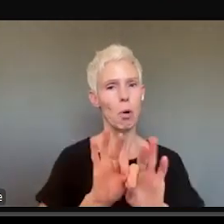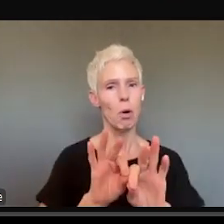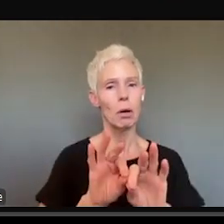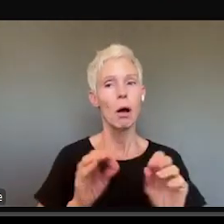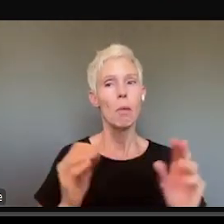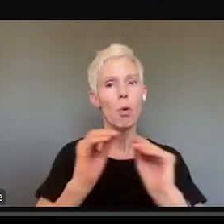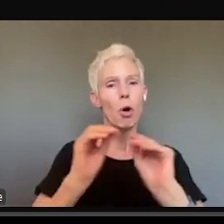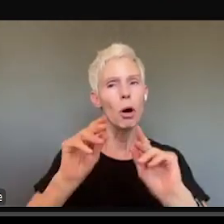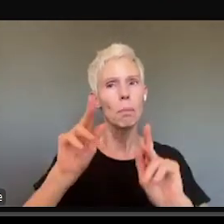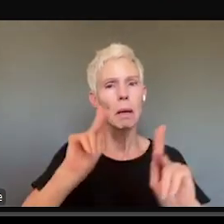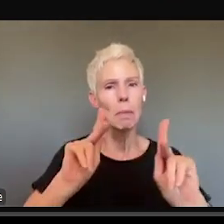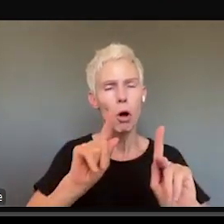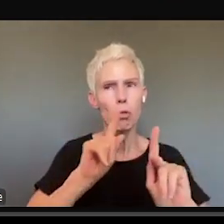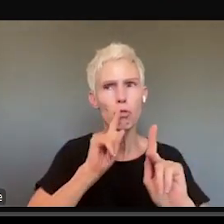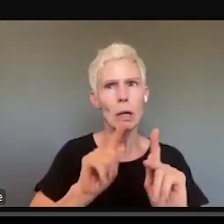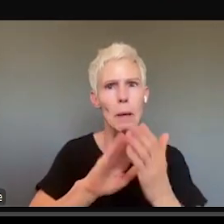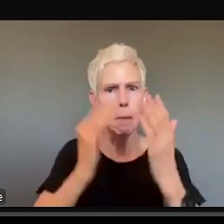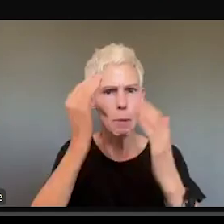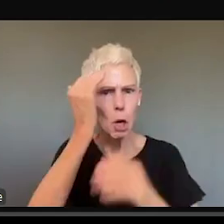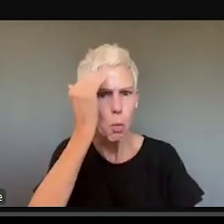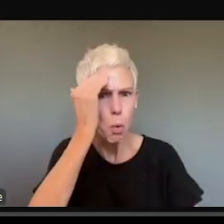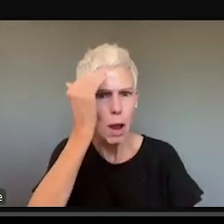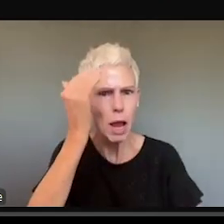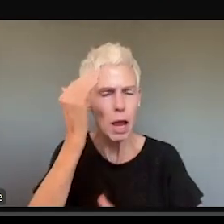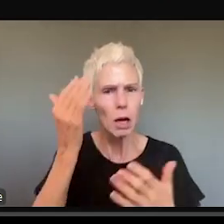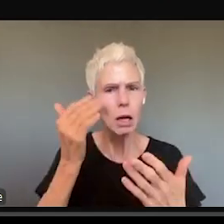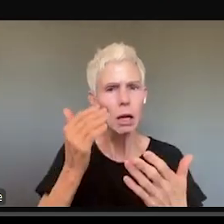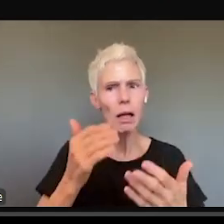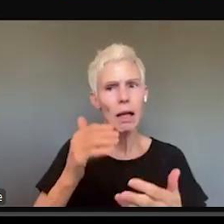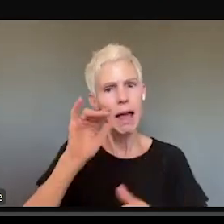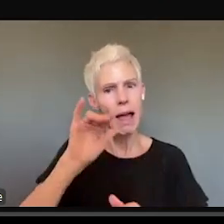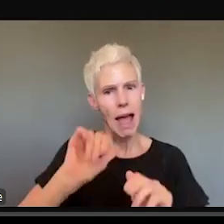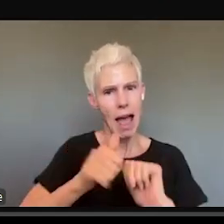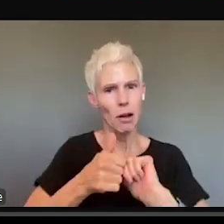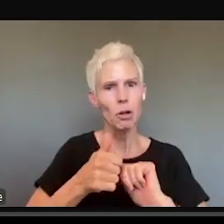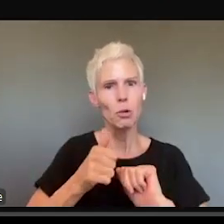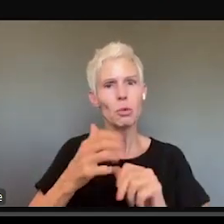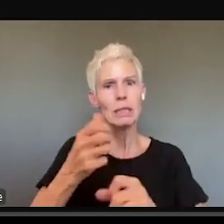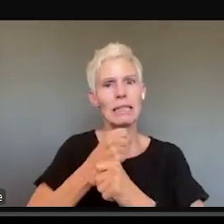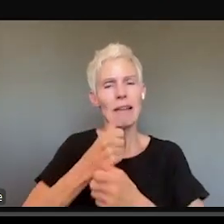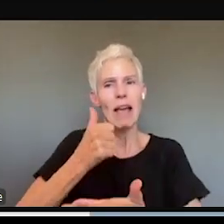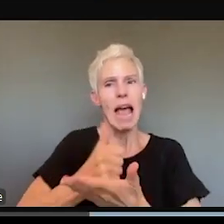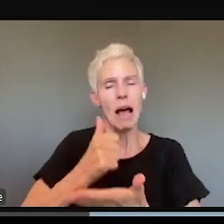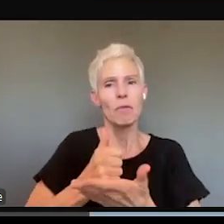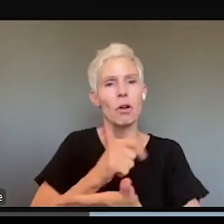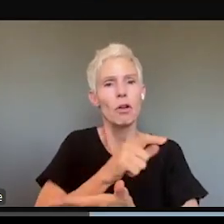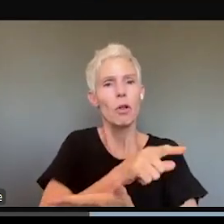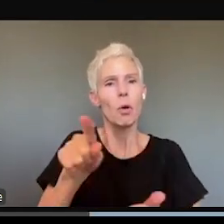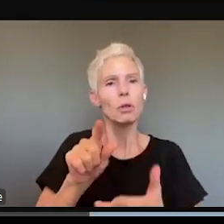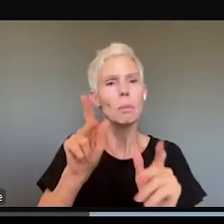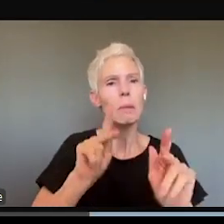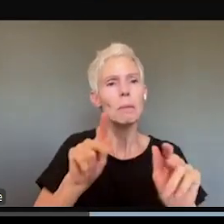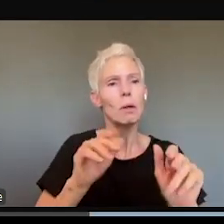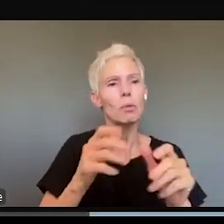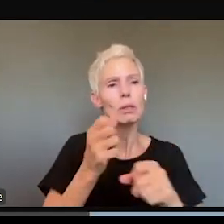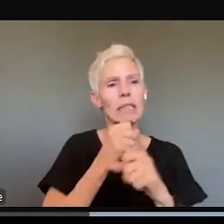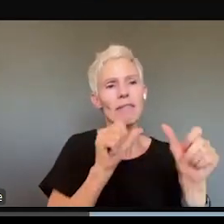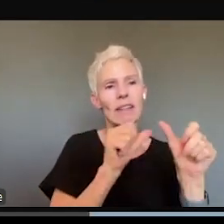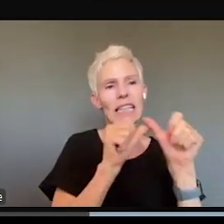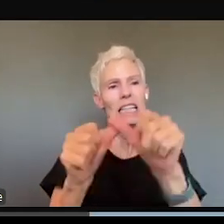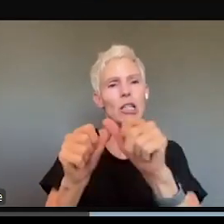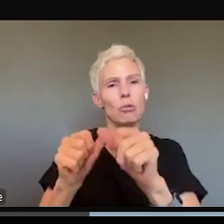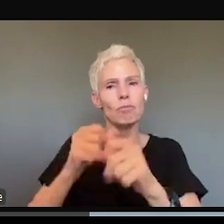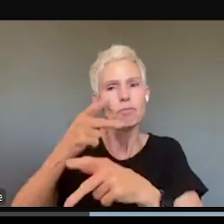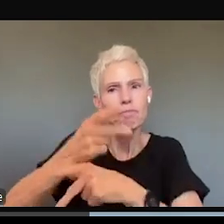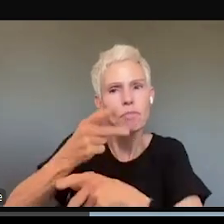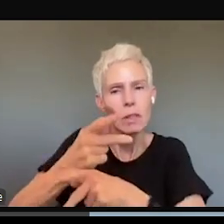has in the past to be able to best help the people in crisis get the continuity of care that they need. And so I'd love it if you would be able